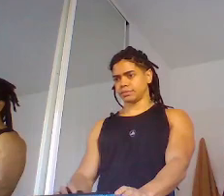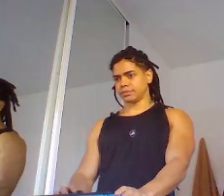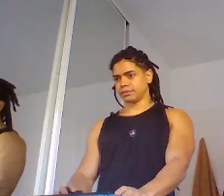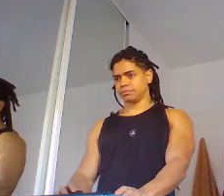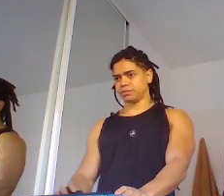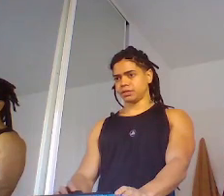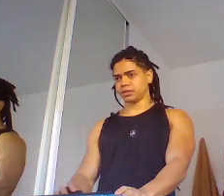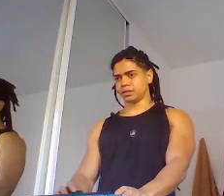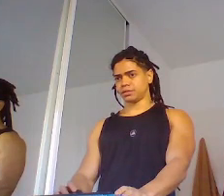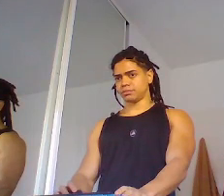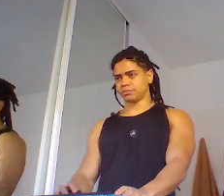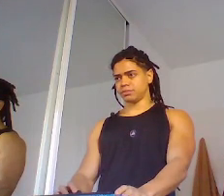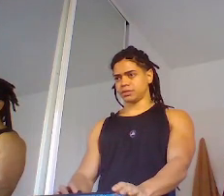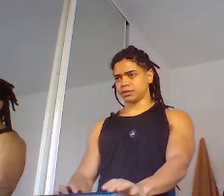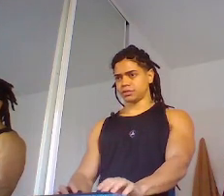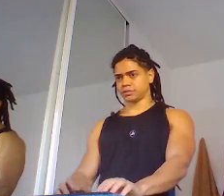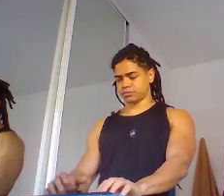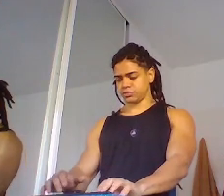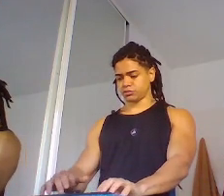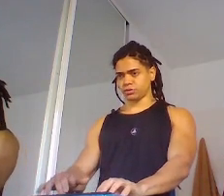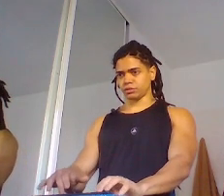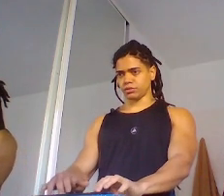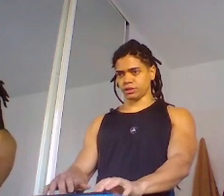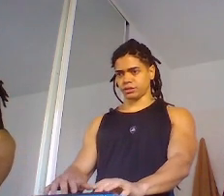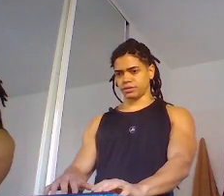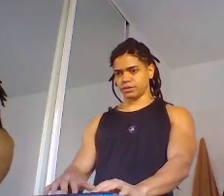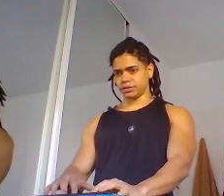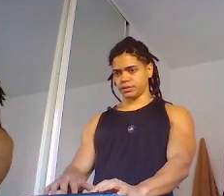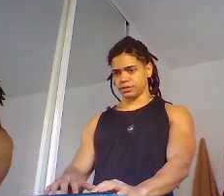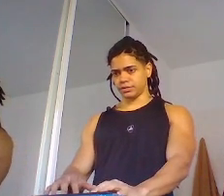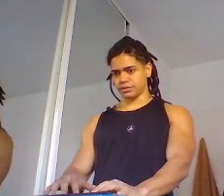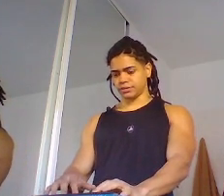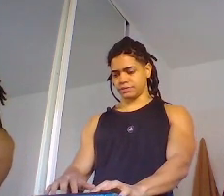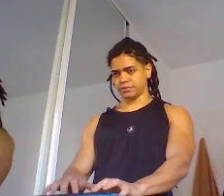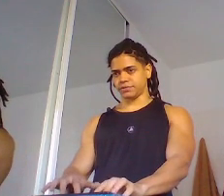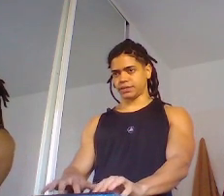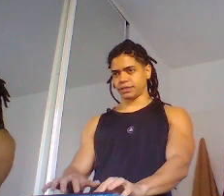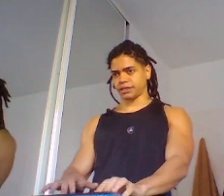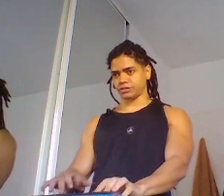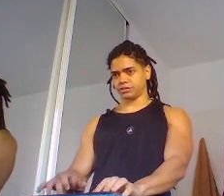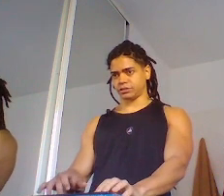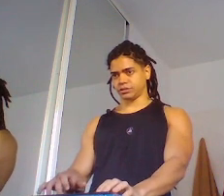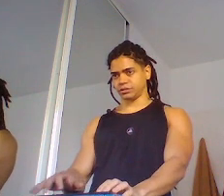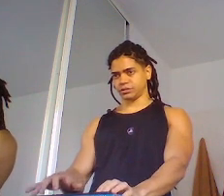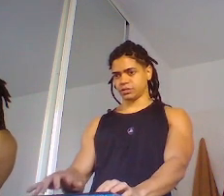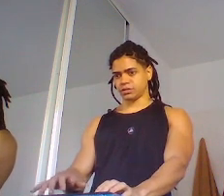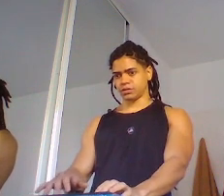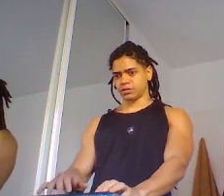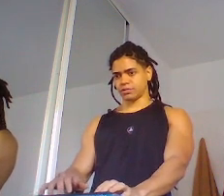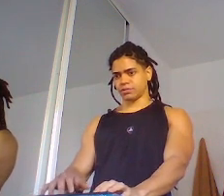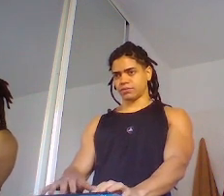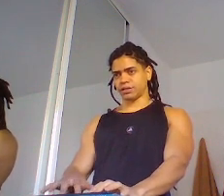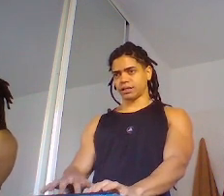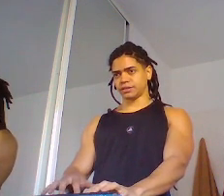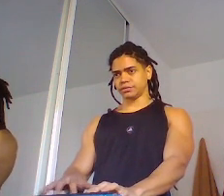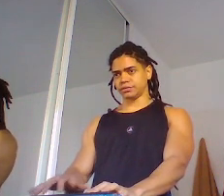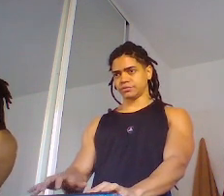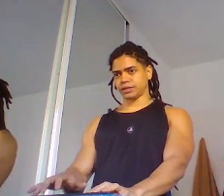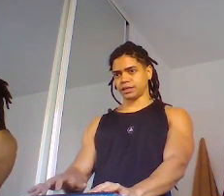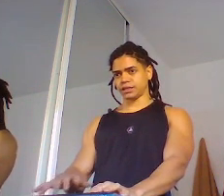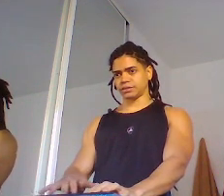Okay, but just want to look at the financing